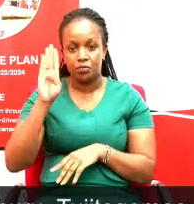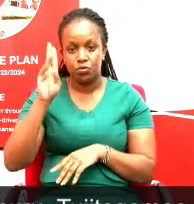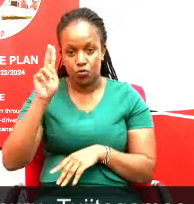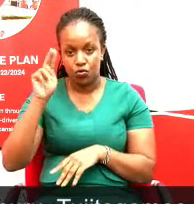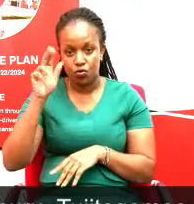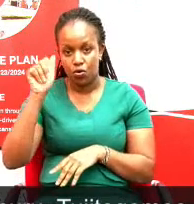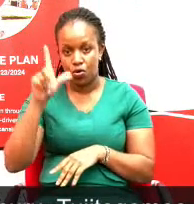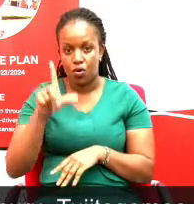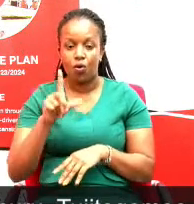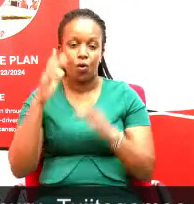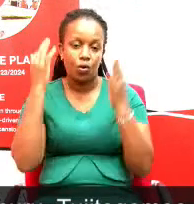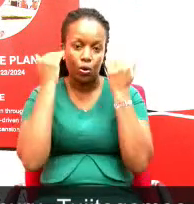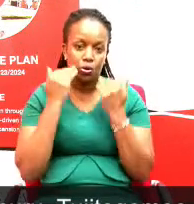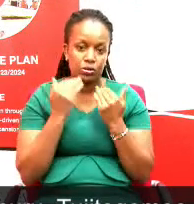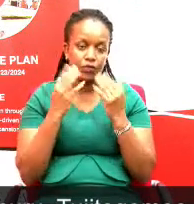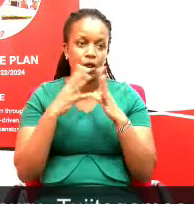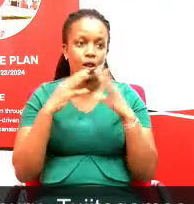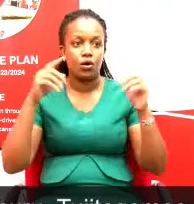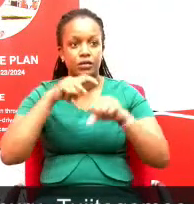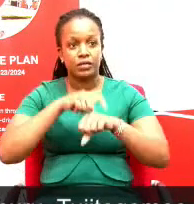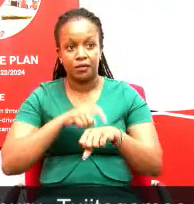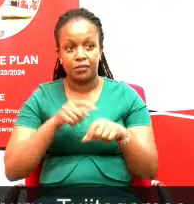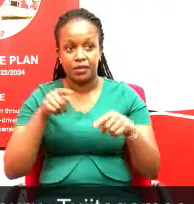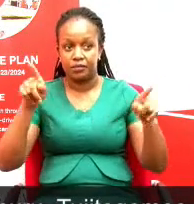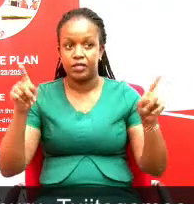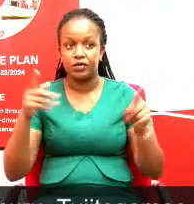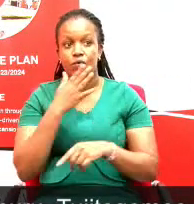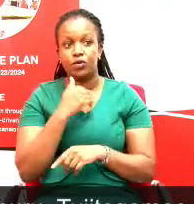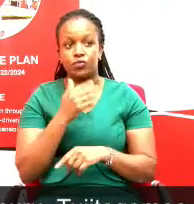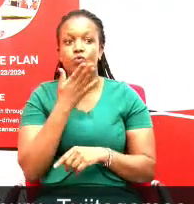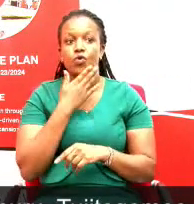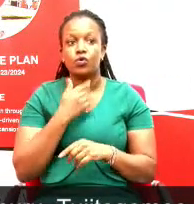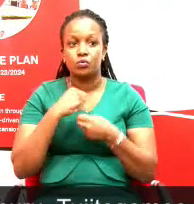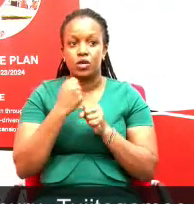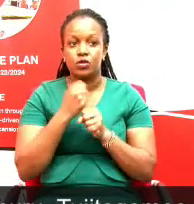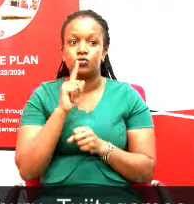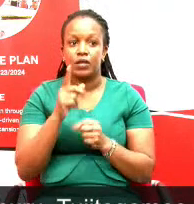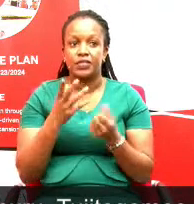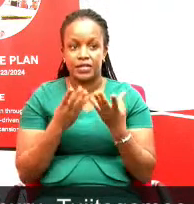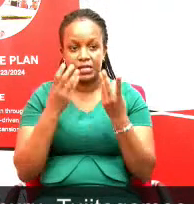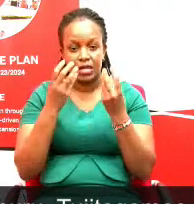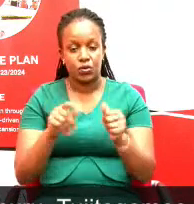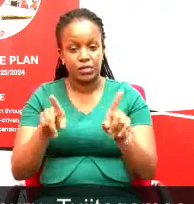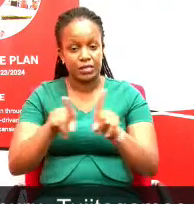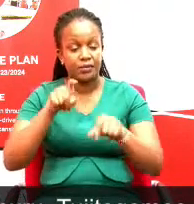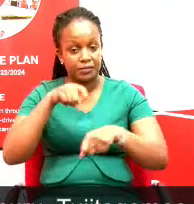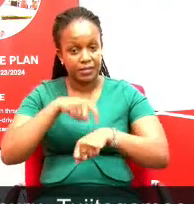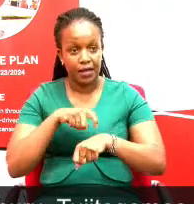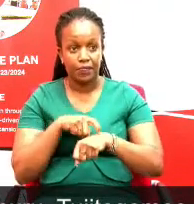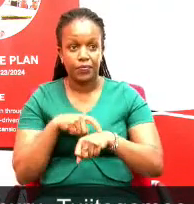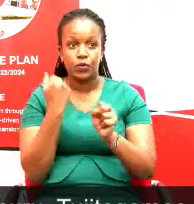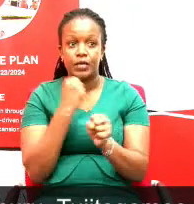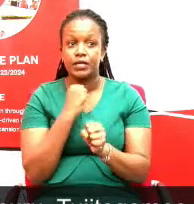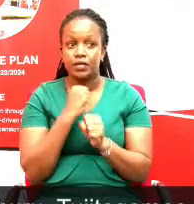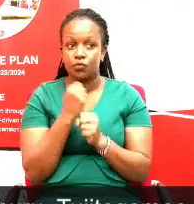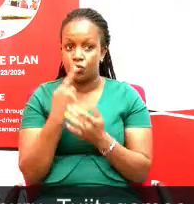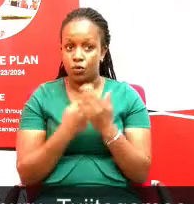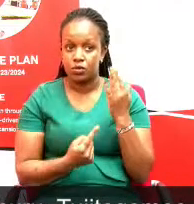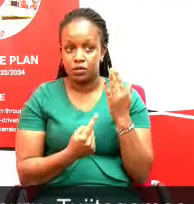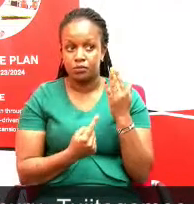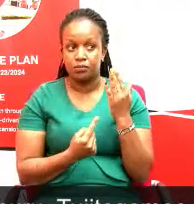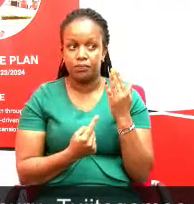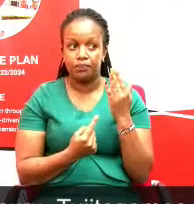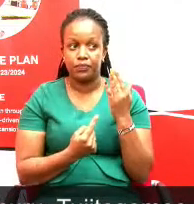want. But the idea is just to make sure that, you know, these matters are settled. And it's in that regard that we've carried out,